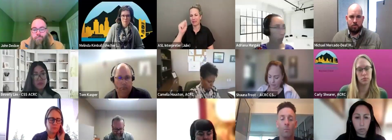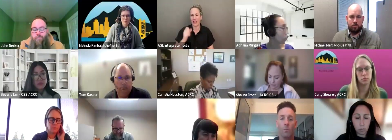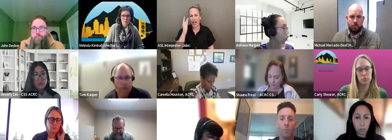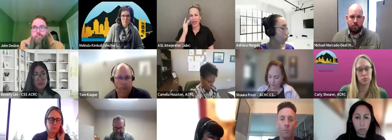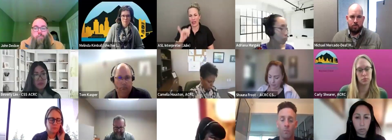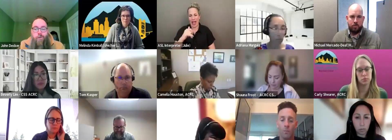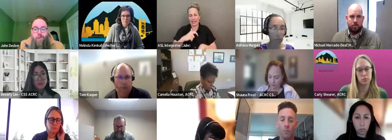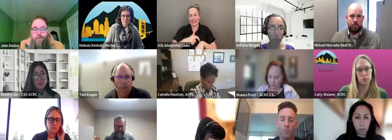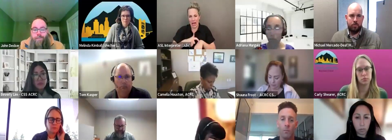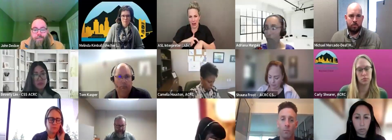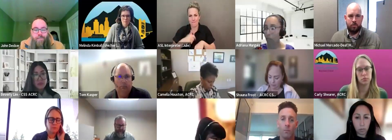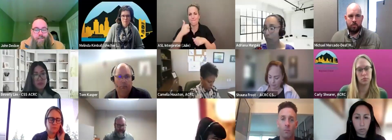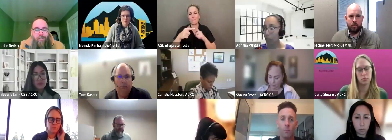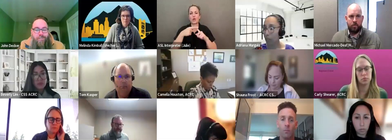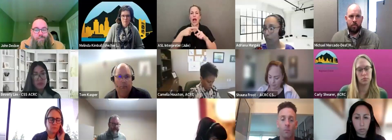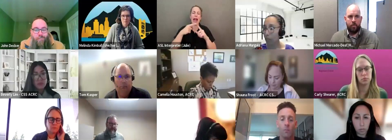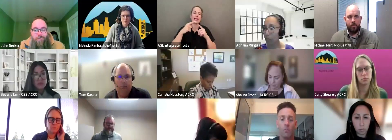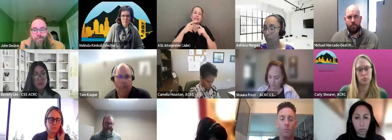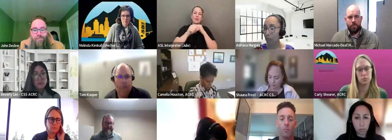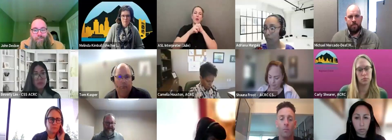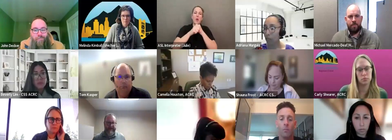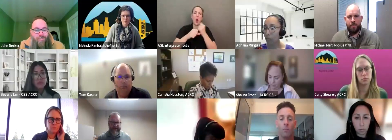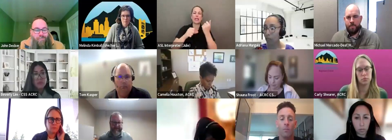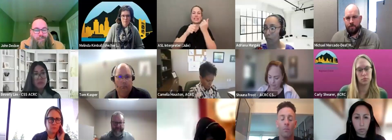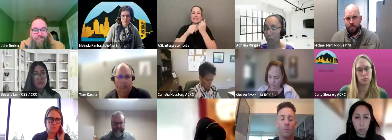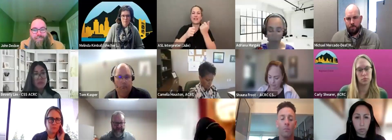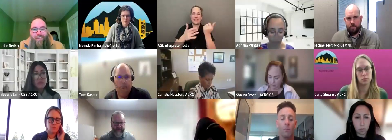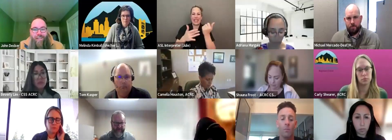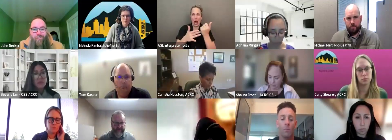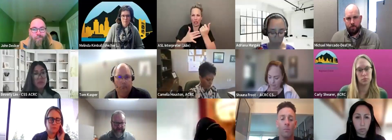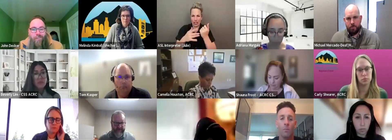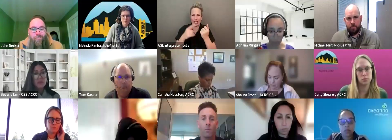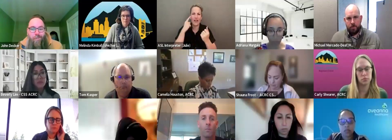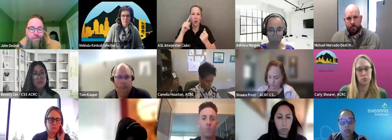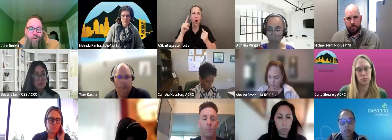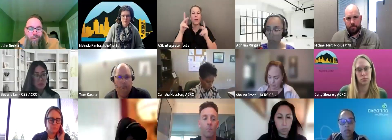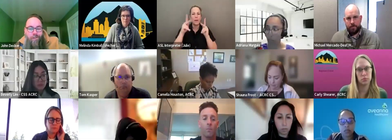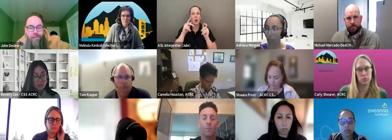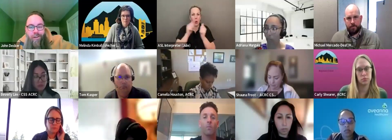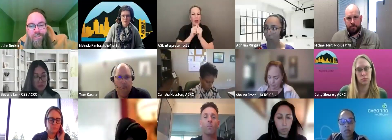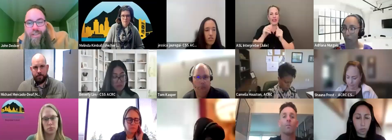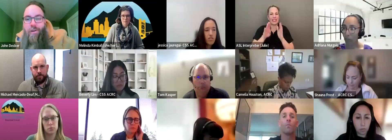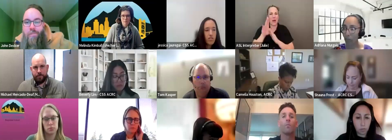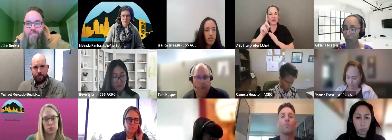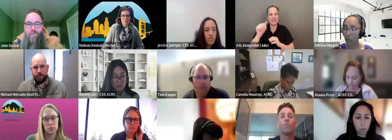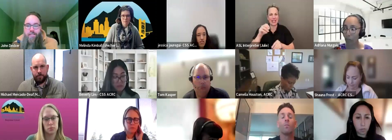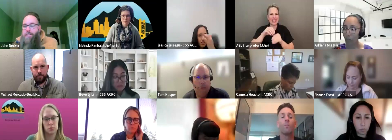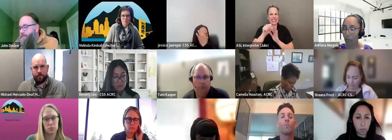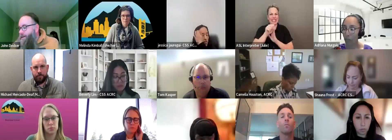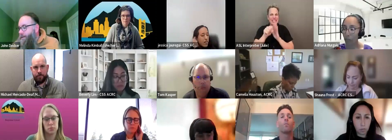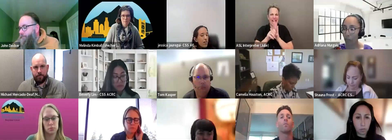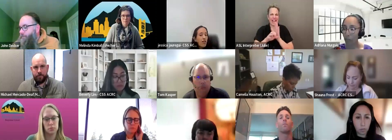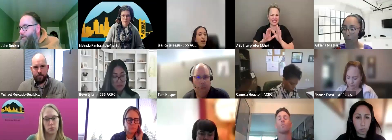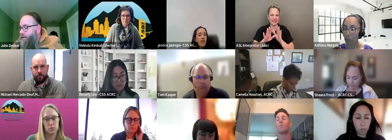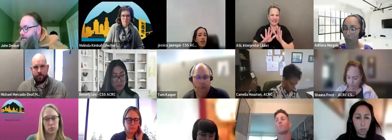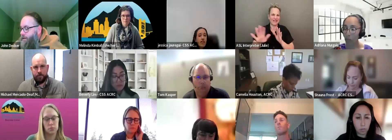to promote assistive technology for people with developmental disabilities in the state of California and build up our statewide resource